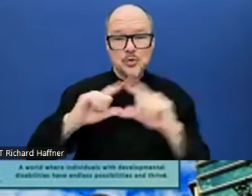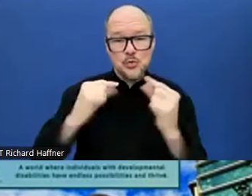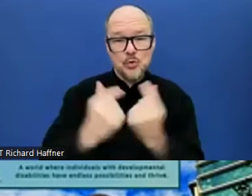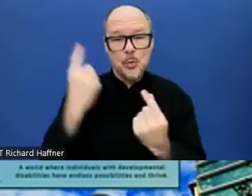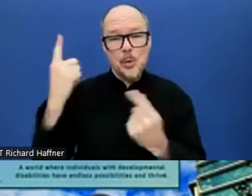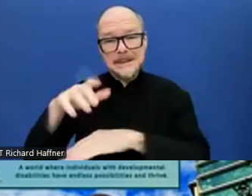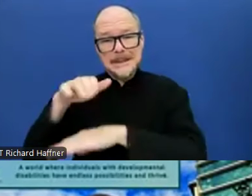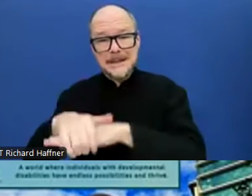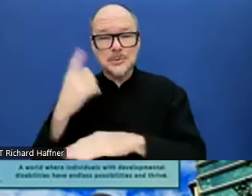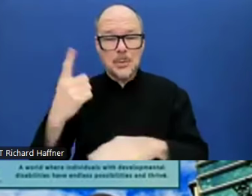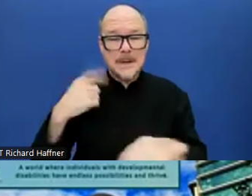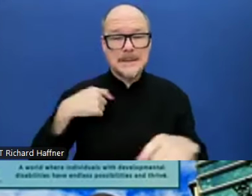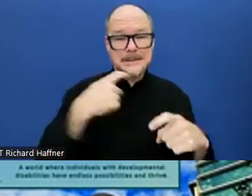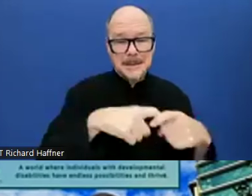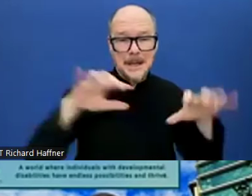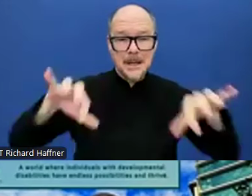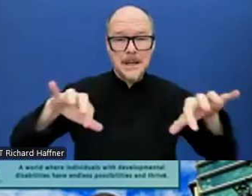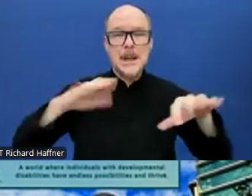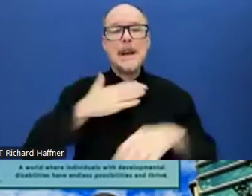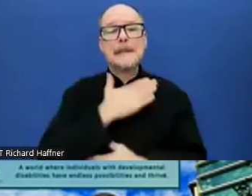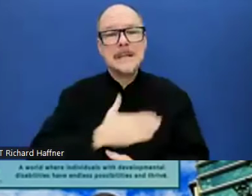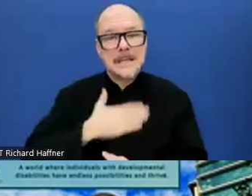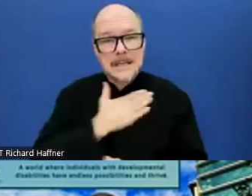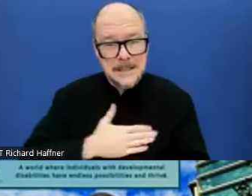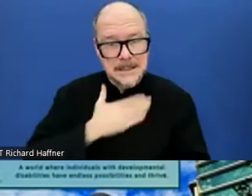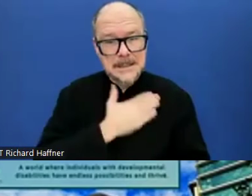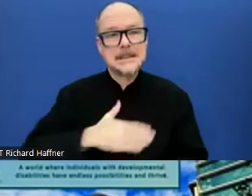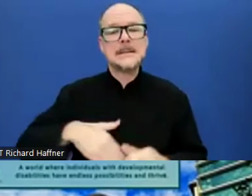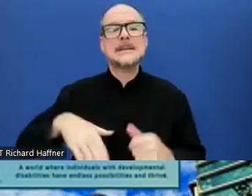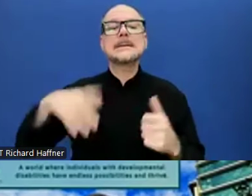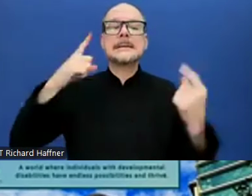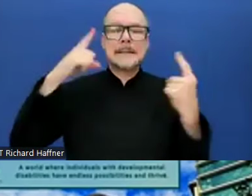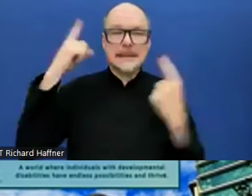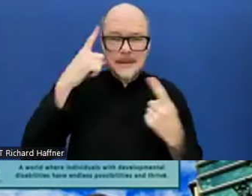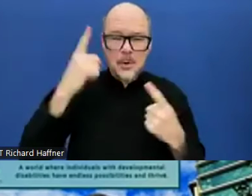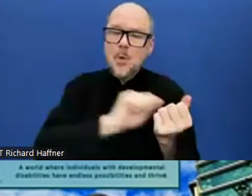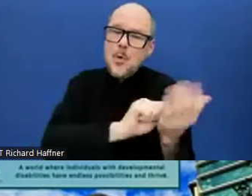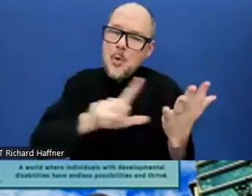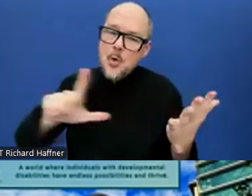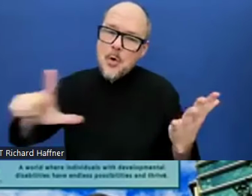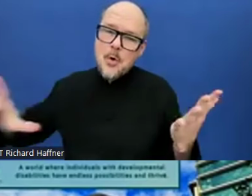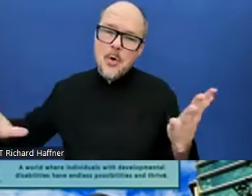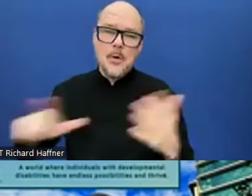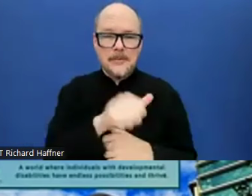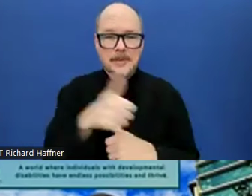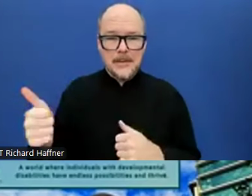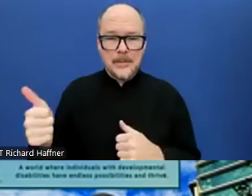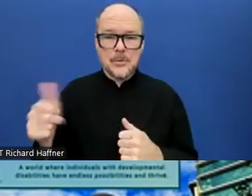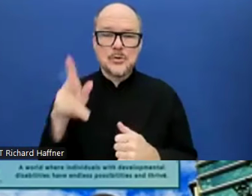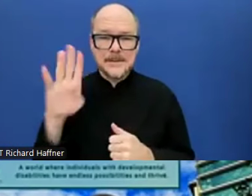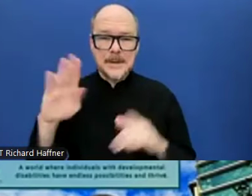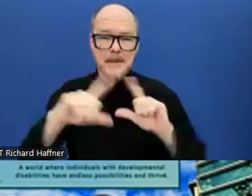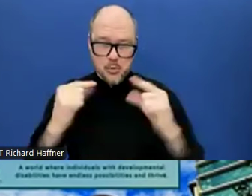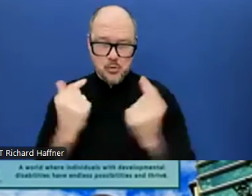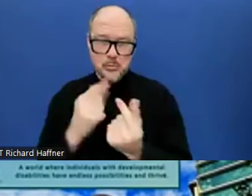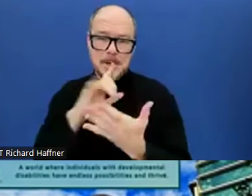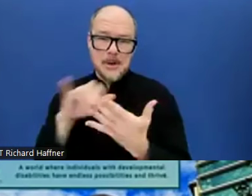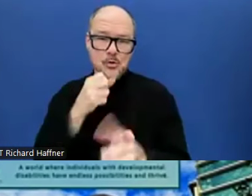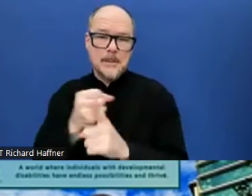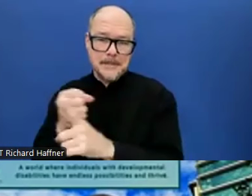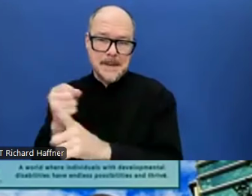one English-speaking, please take into consideration all the other subgroups that are impacted by